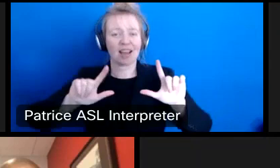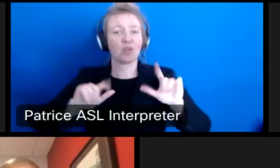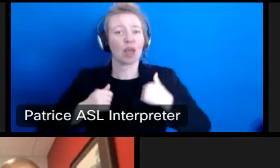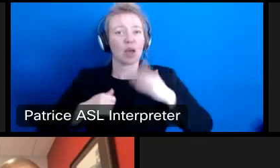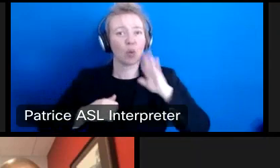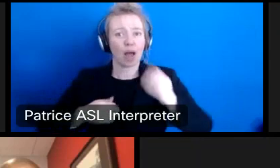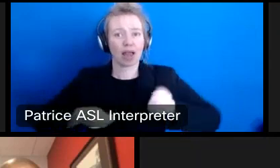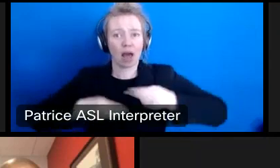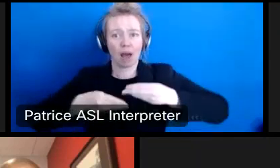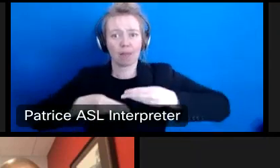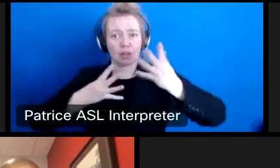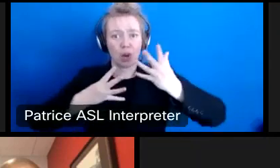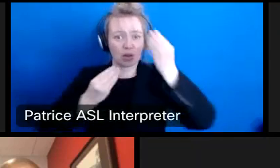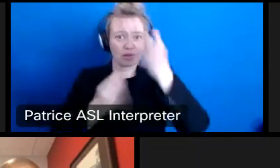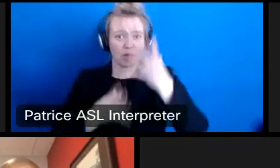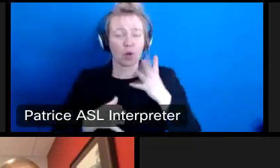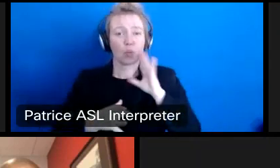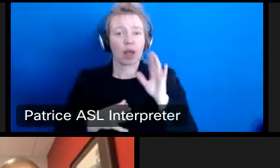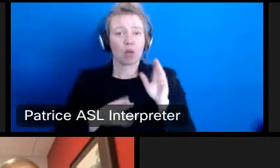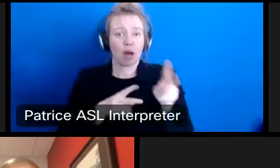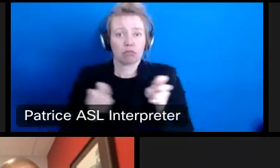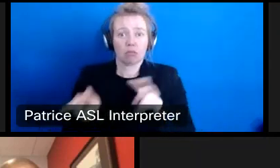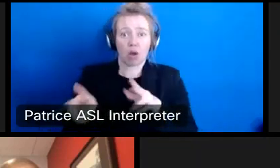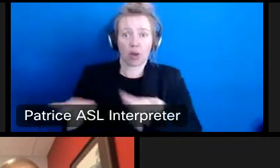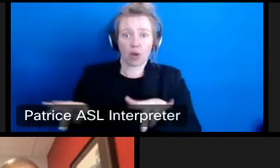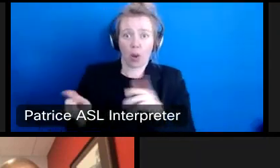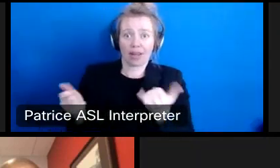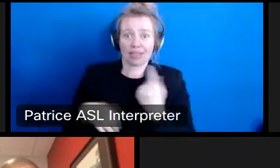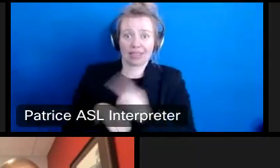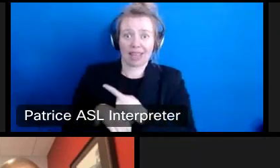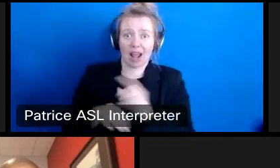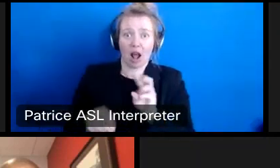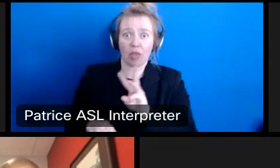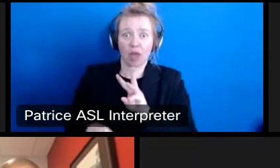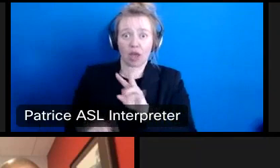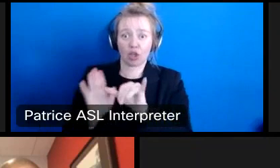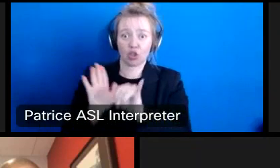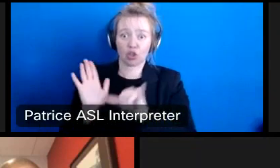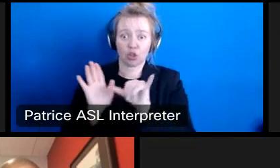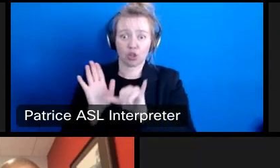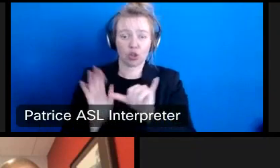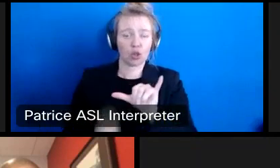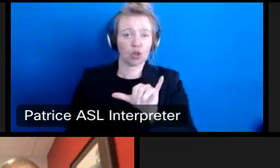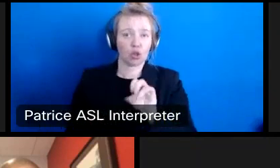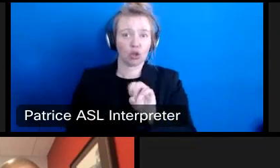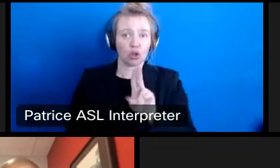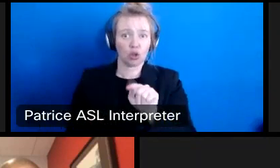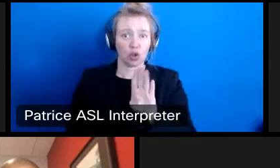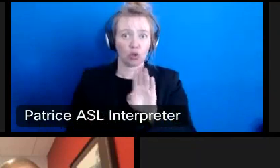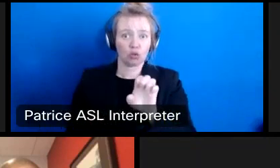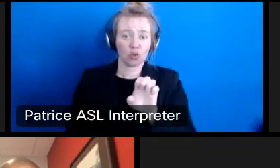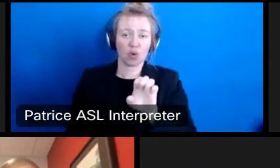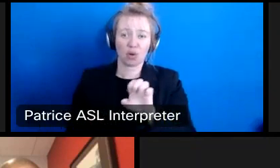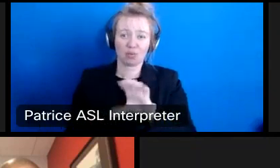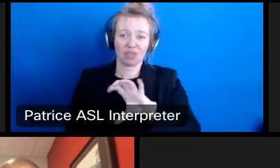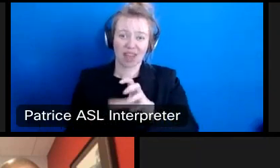will be placing the recording on our YouTube channel with all the rest of our trainings. So for any of your commissioners who